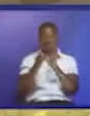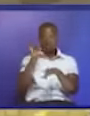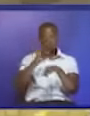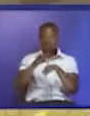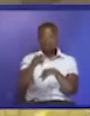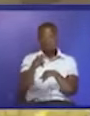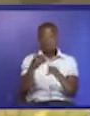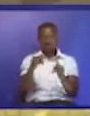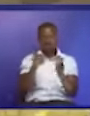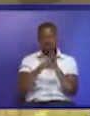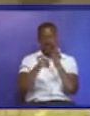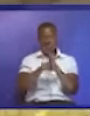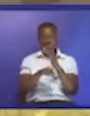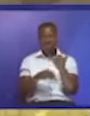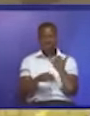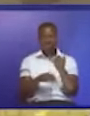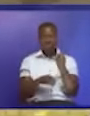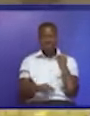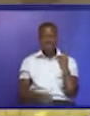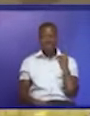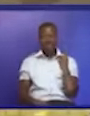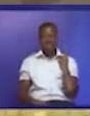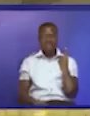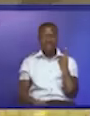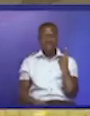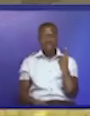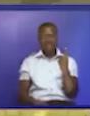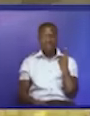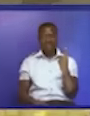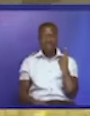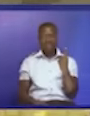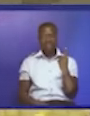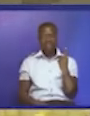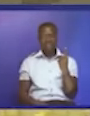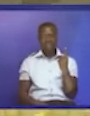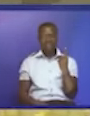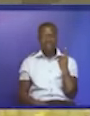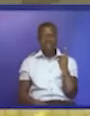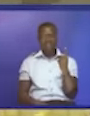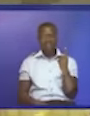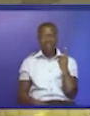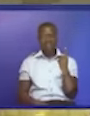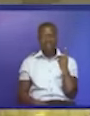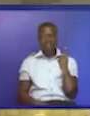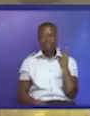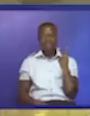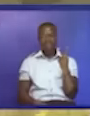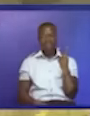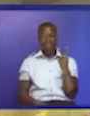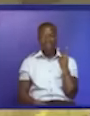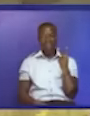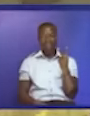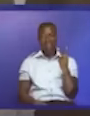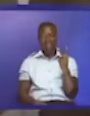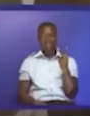my counting now. 1. Let's celebrate them as they come. Someone is coming to